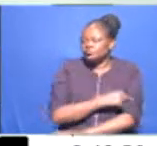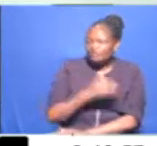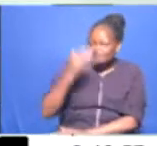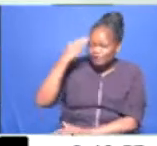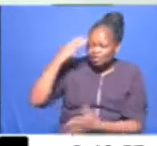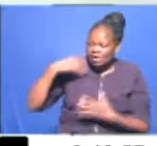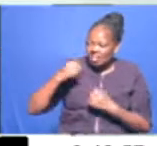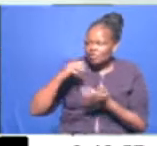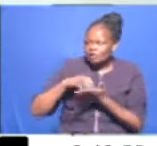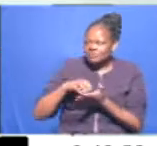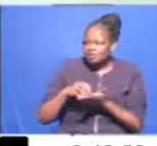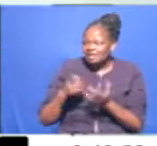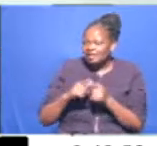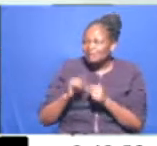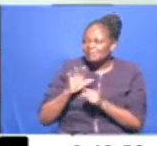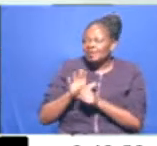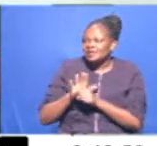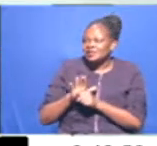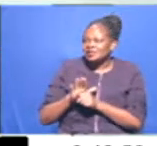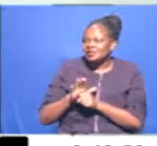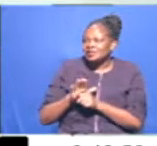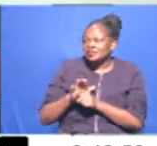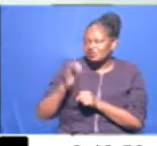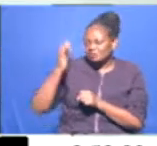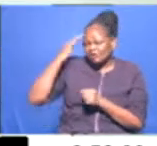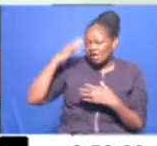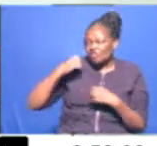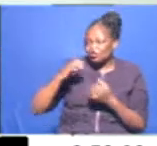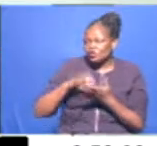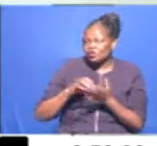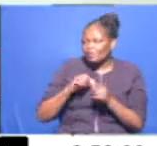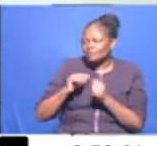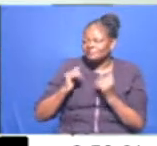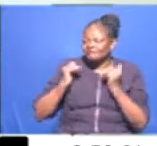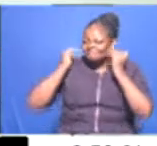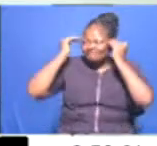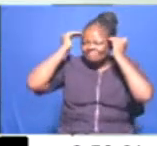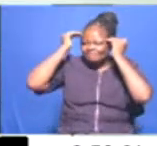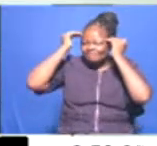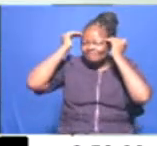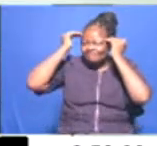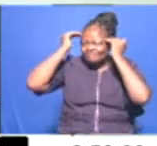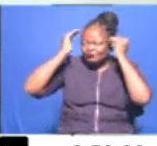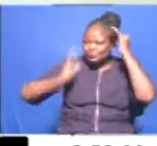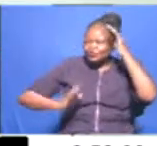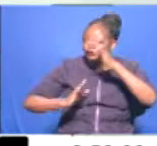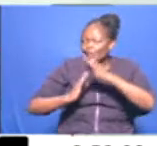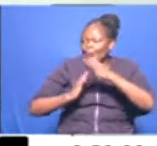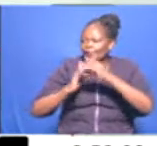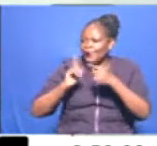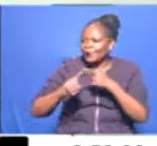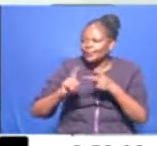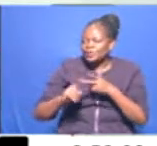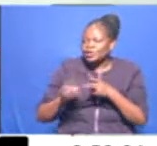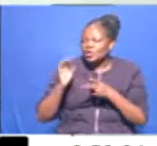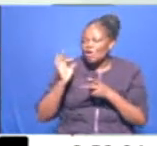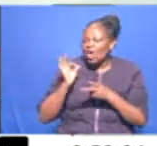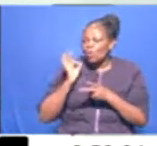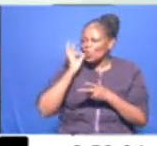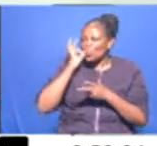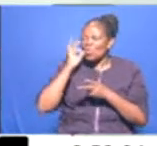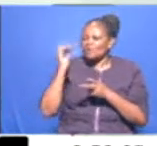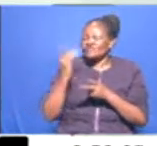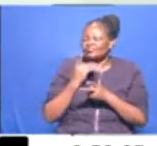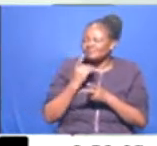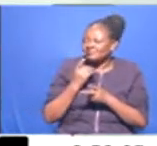conditions. And most of the common mental health conditions are around depression being the highest. We have substance use and